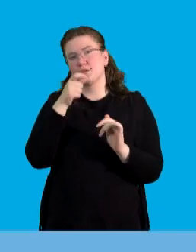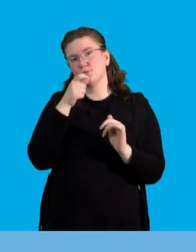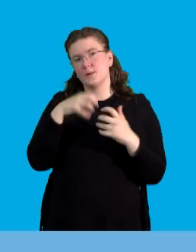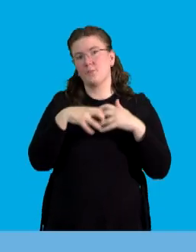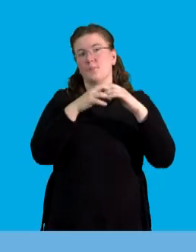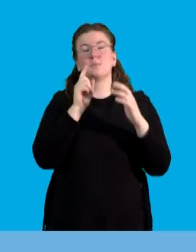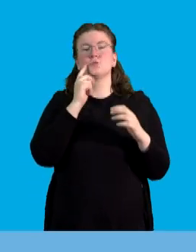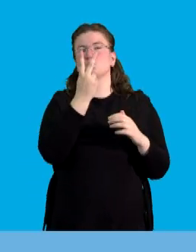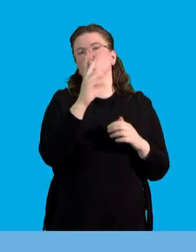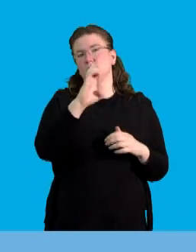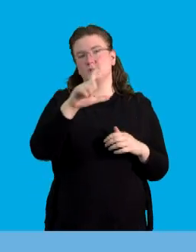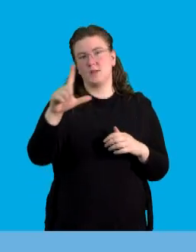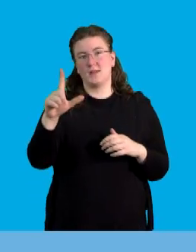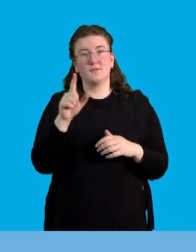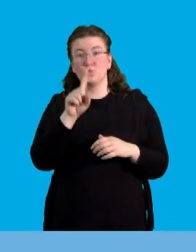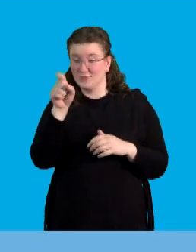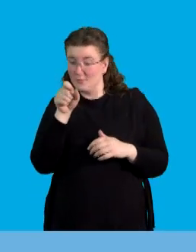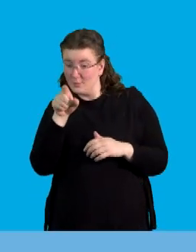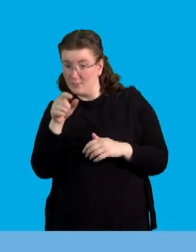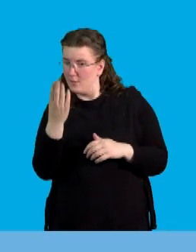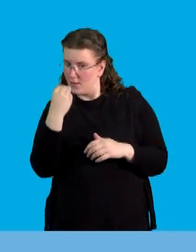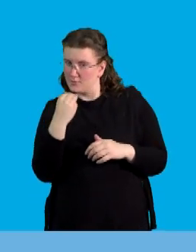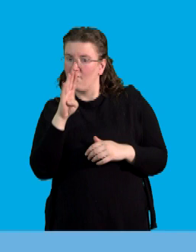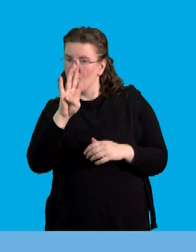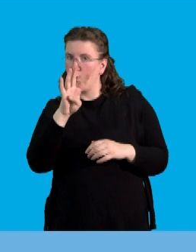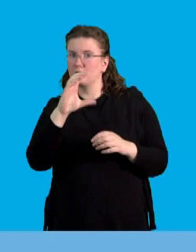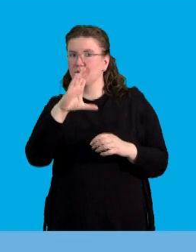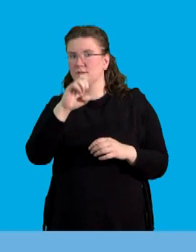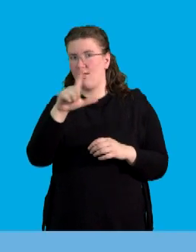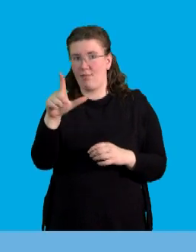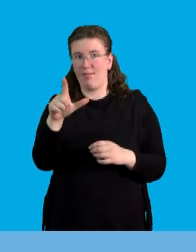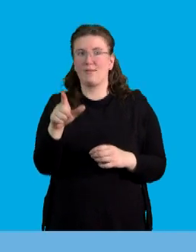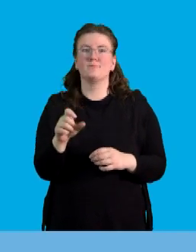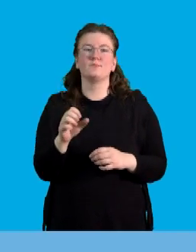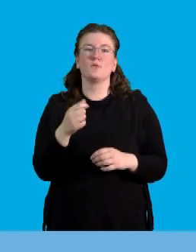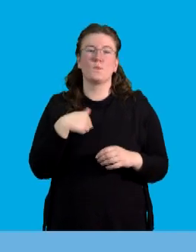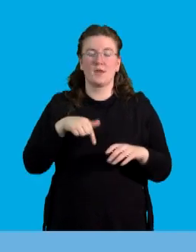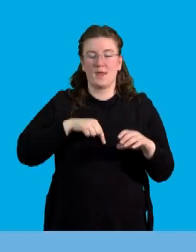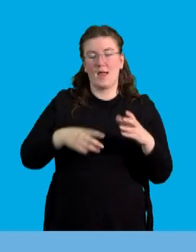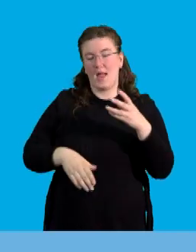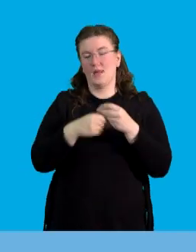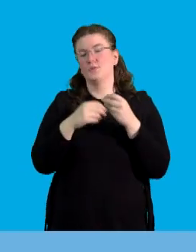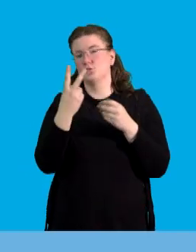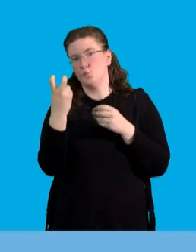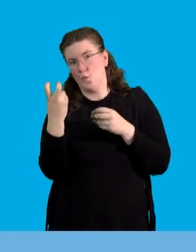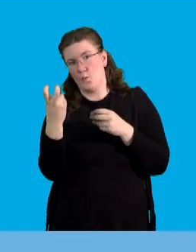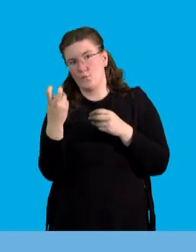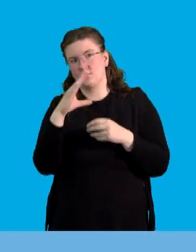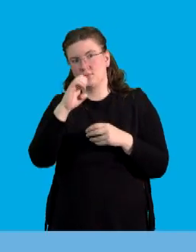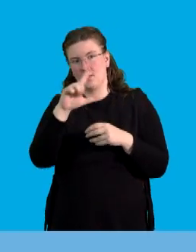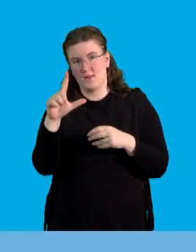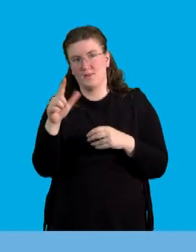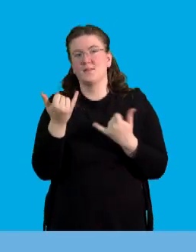battery will have 2 cells. And the question says 4 cells. So this is going to be 2, 3, and